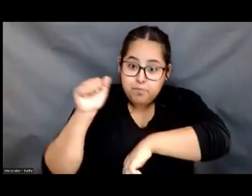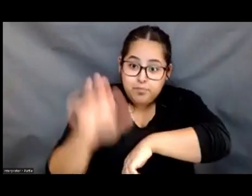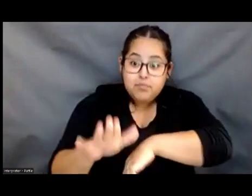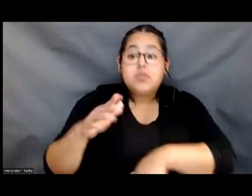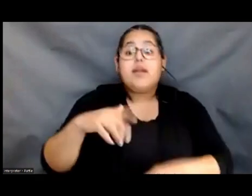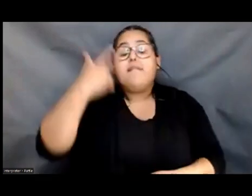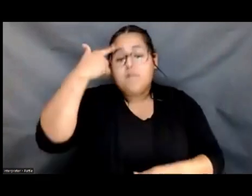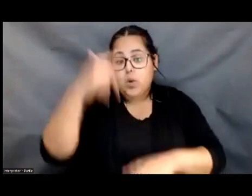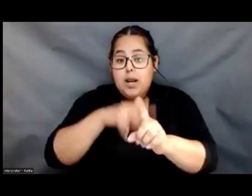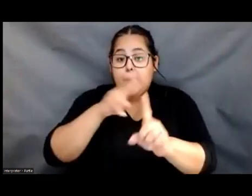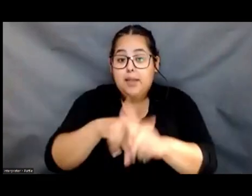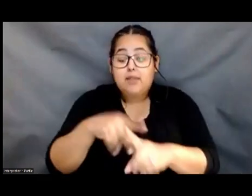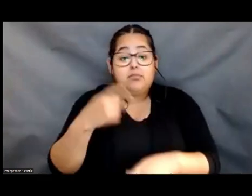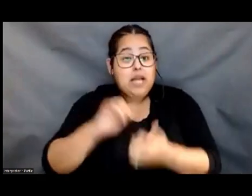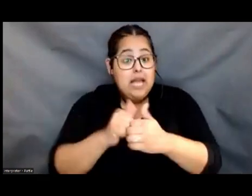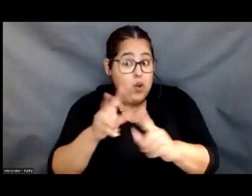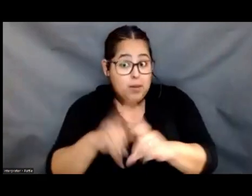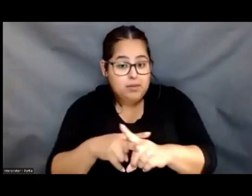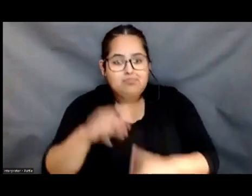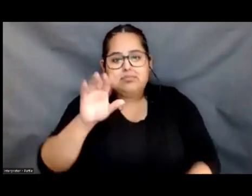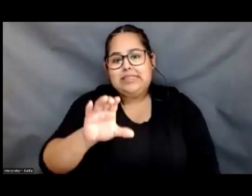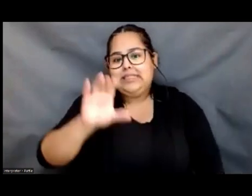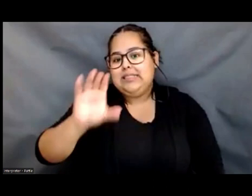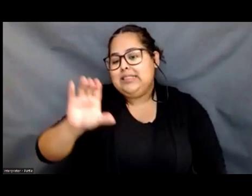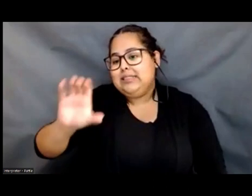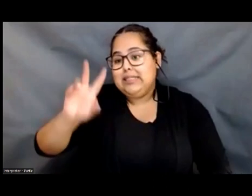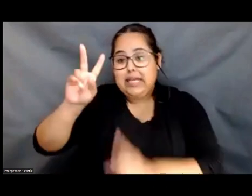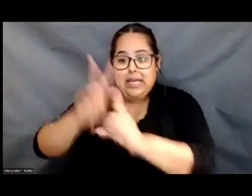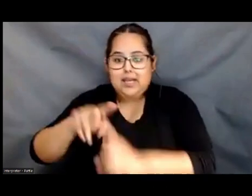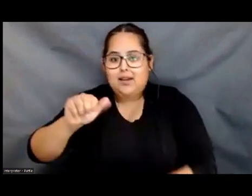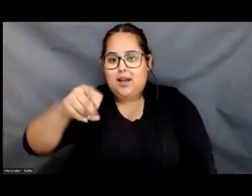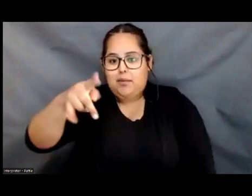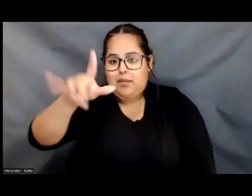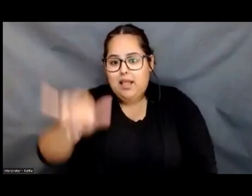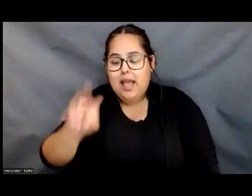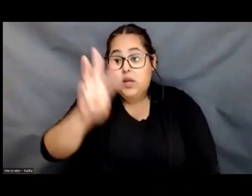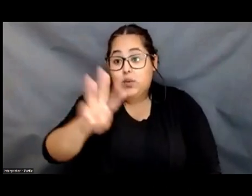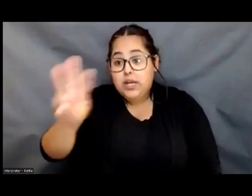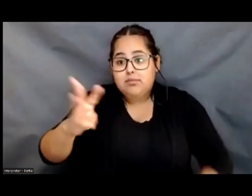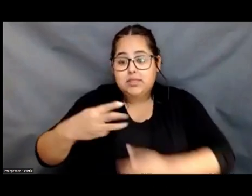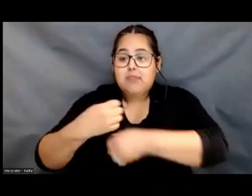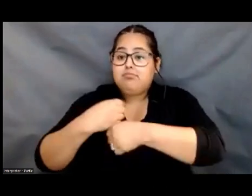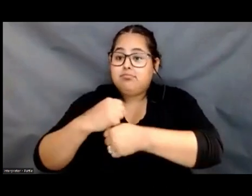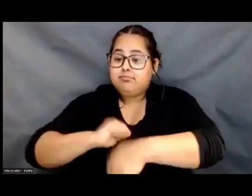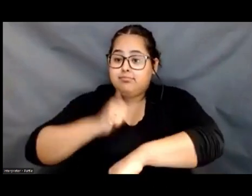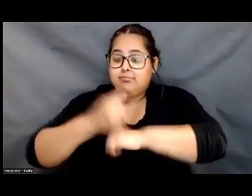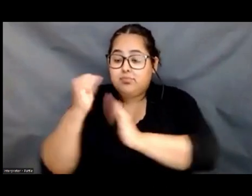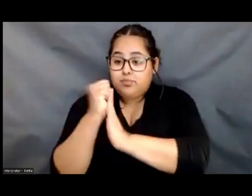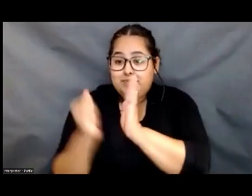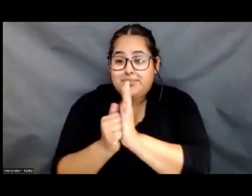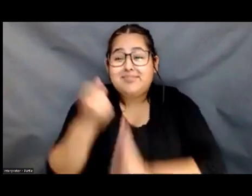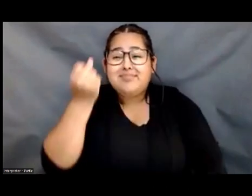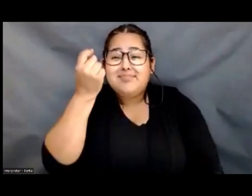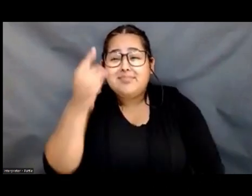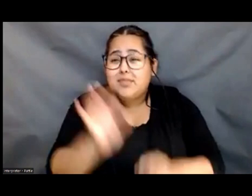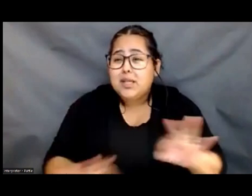apply, students will go to the CCC Apply website and create an account. Just to note, it is really important